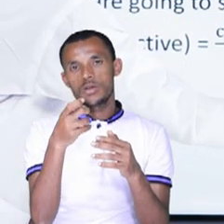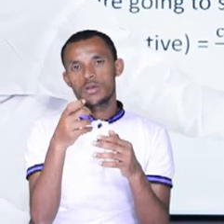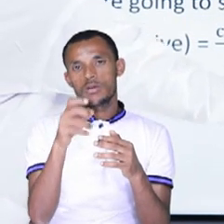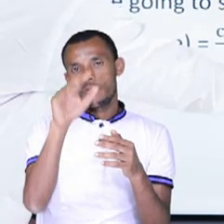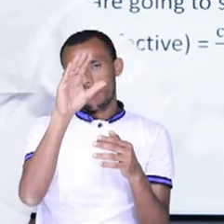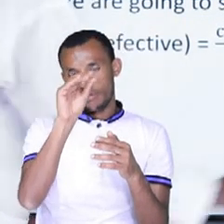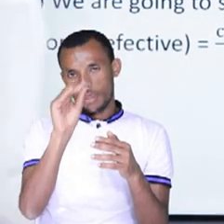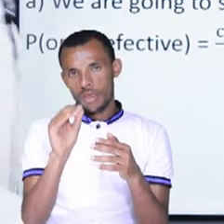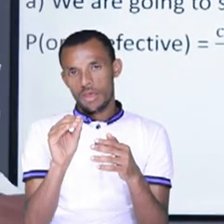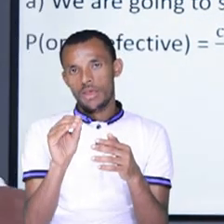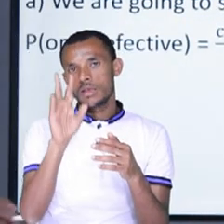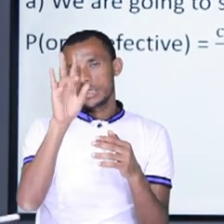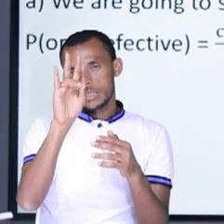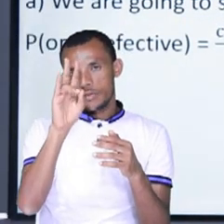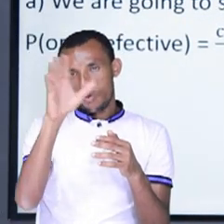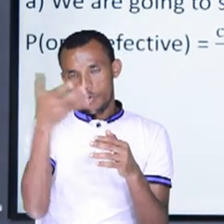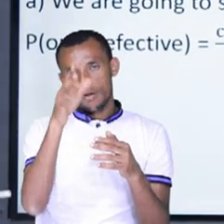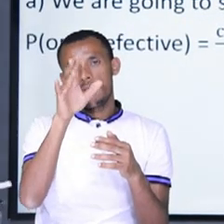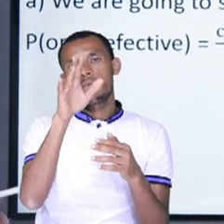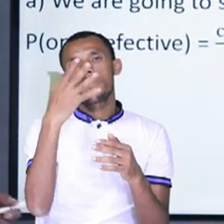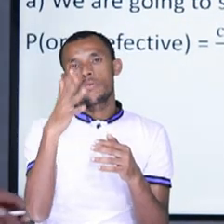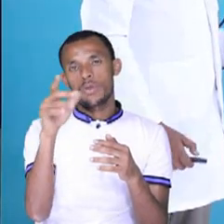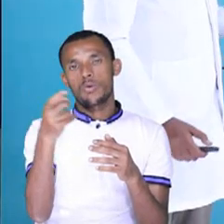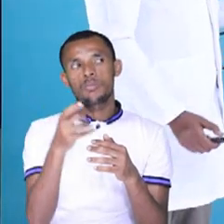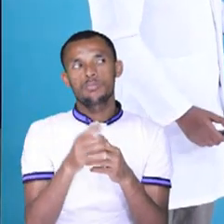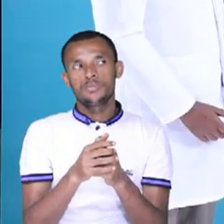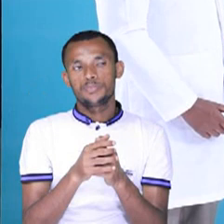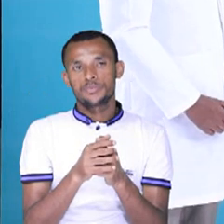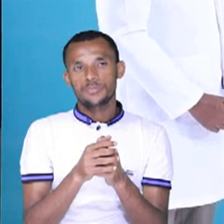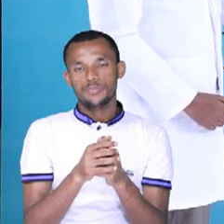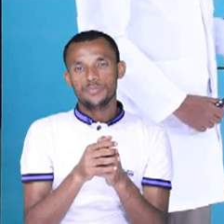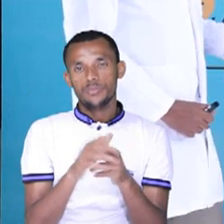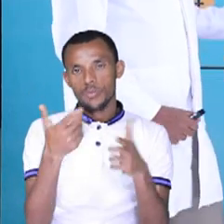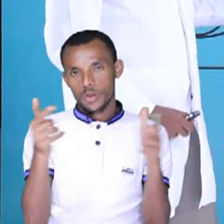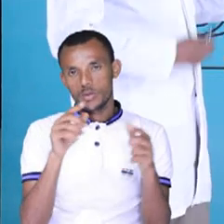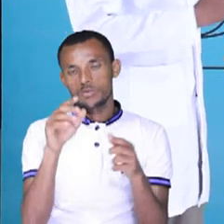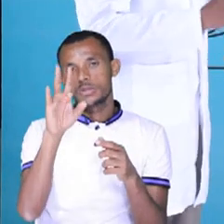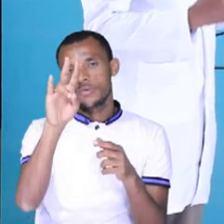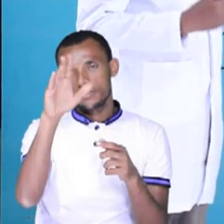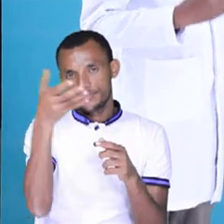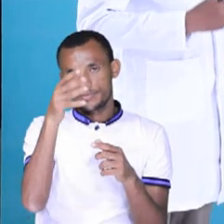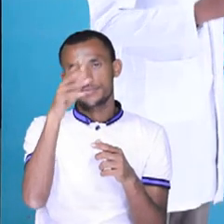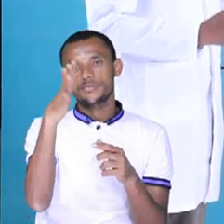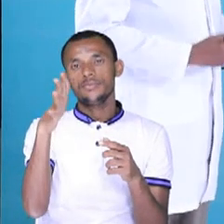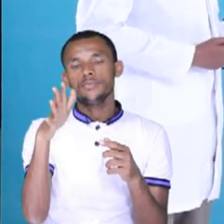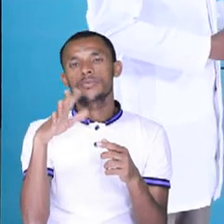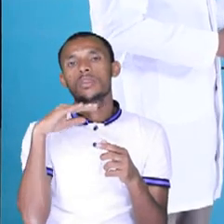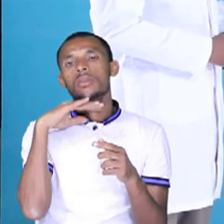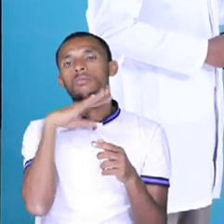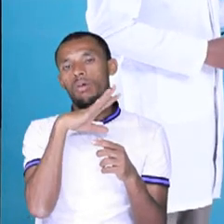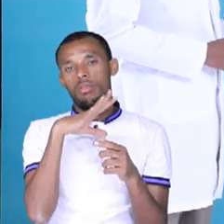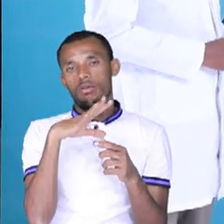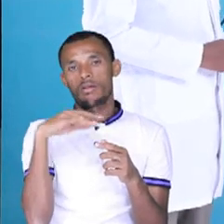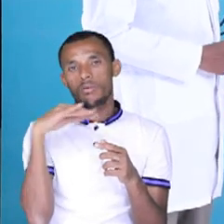equal to 15. 7 over 15 it is. The probability of the 1 defective one. The person